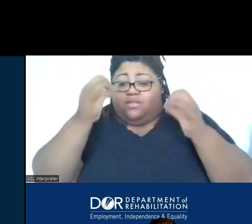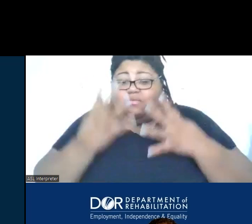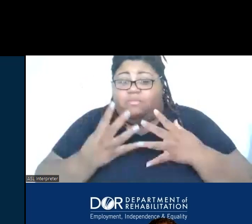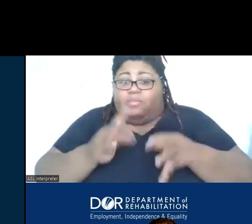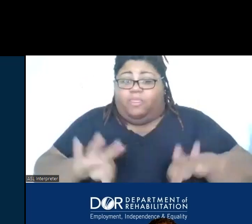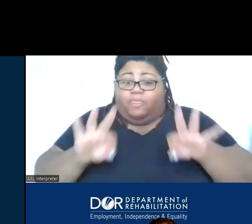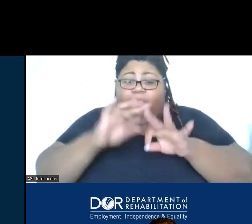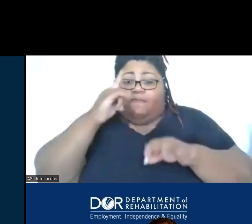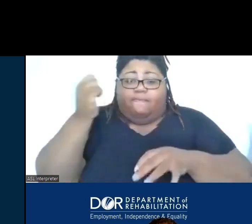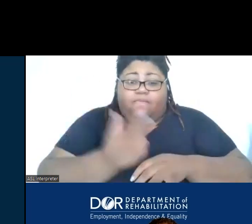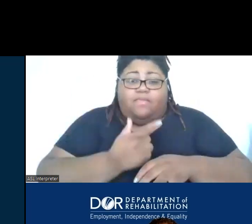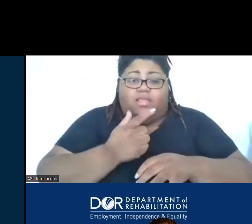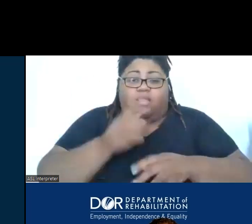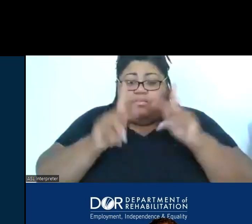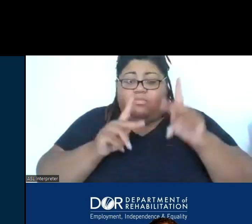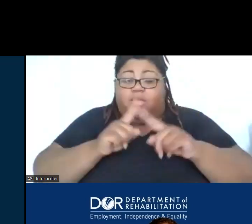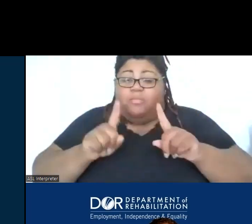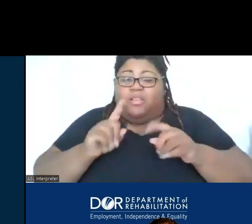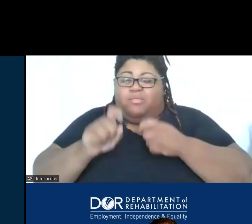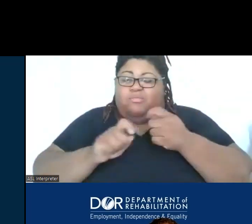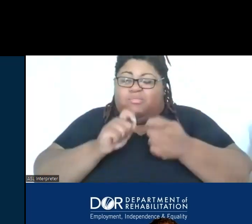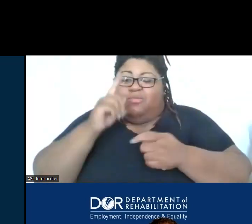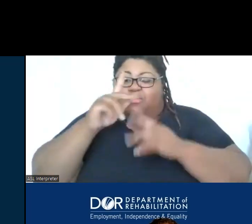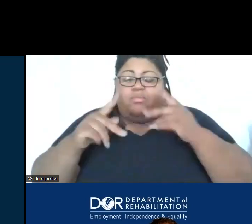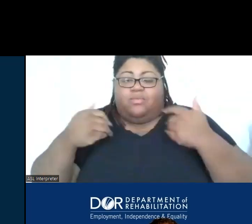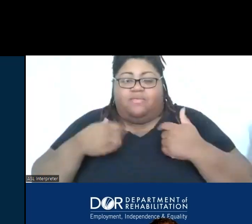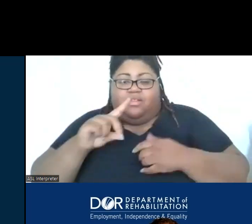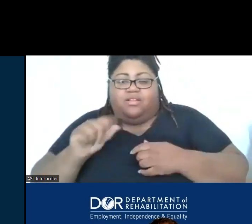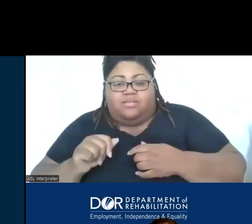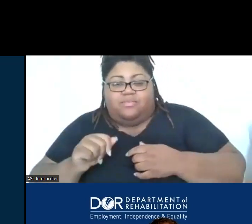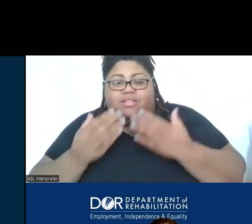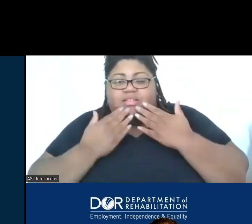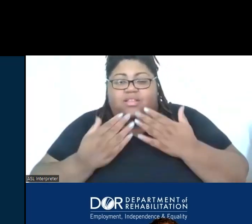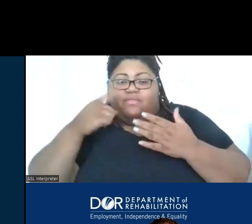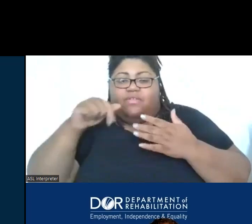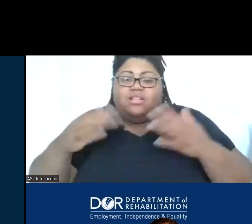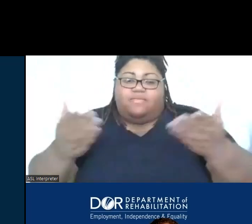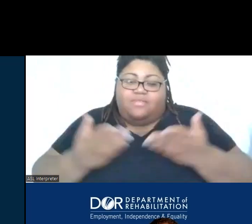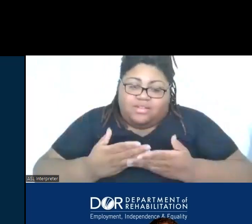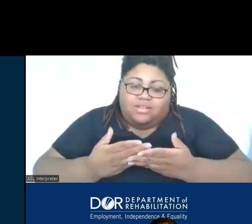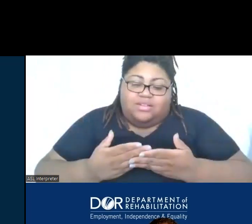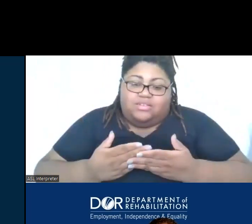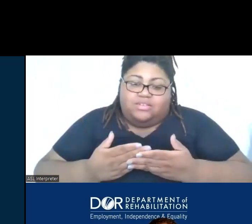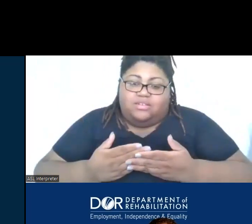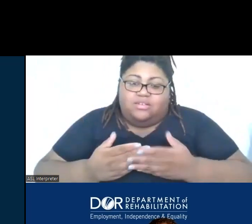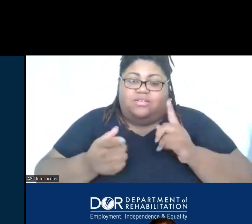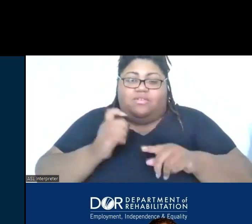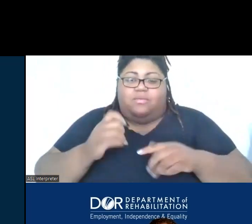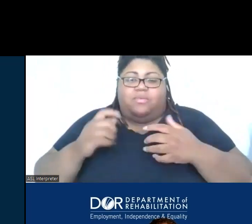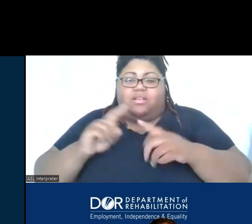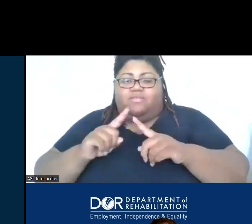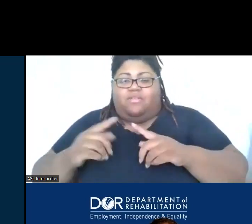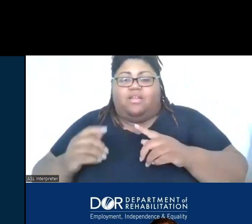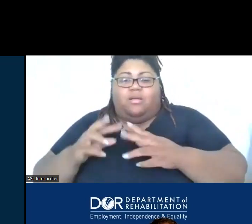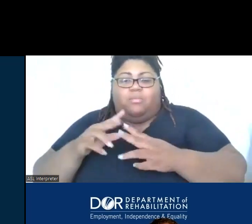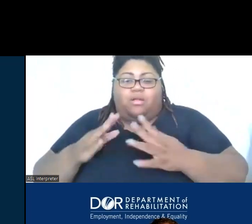but especially people with disabilities. So thank you for the invitation from our partners at the Department of Aging, and